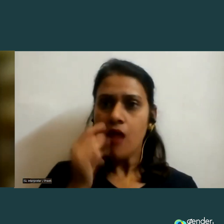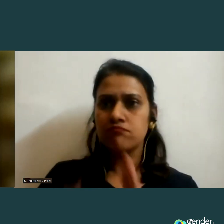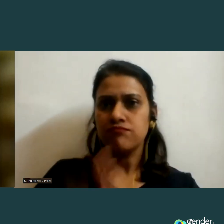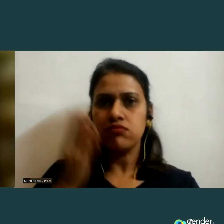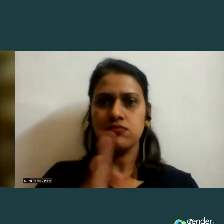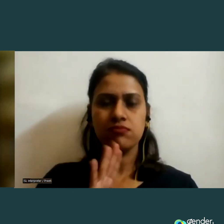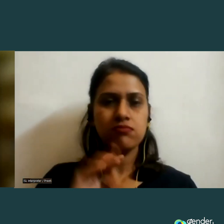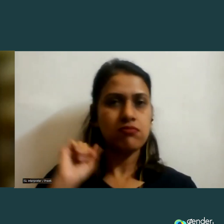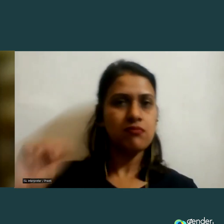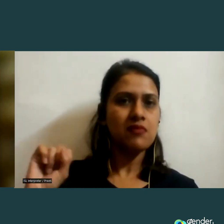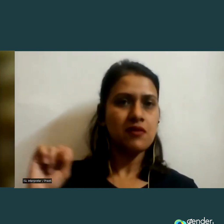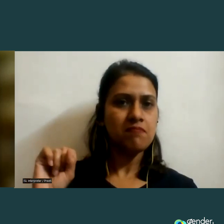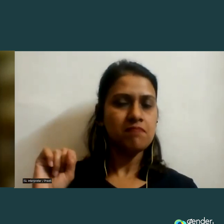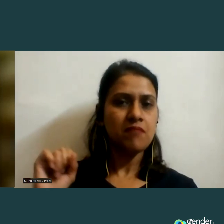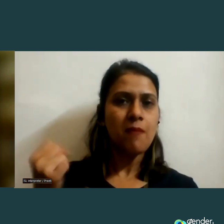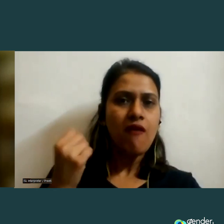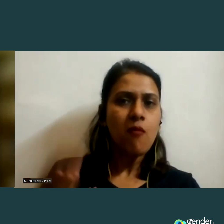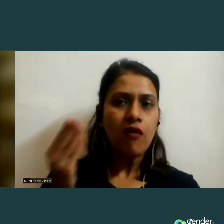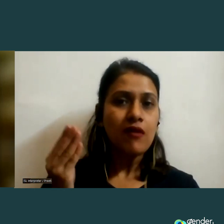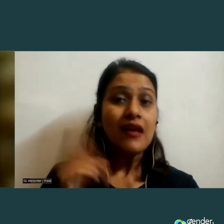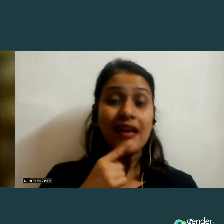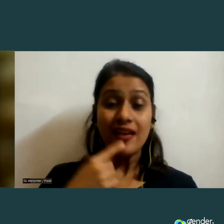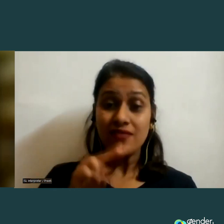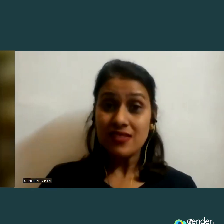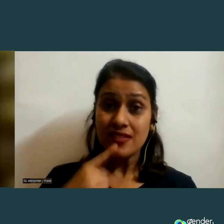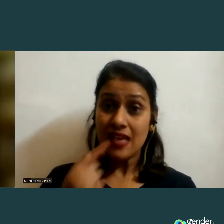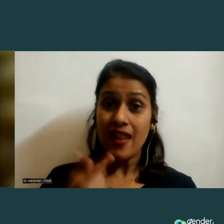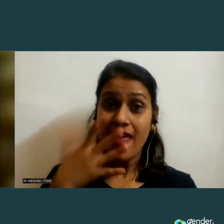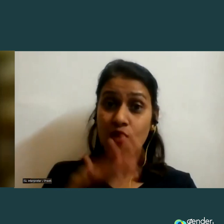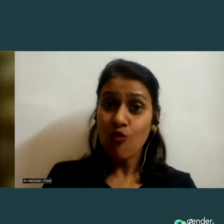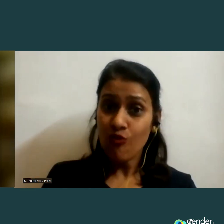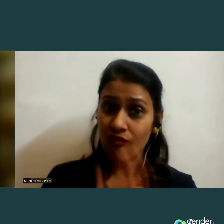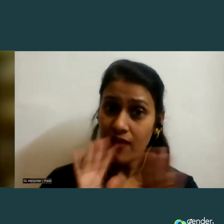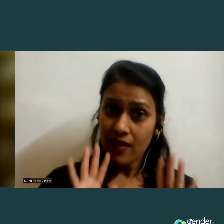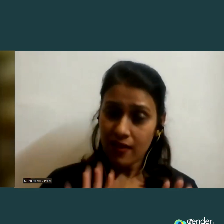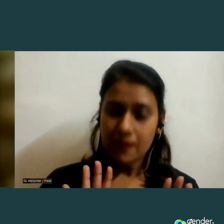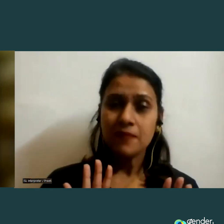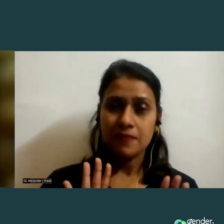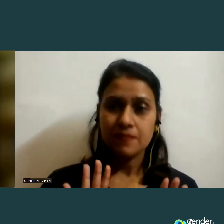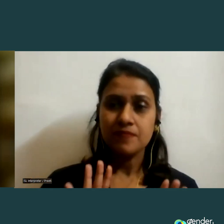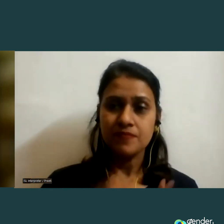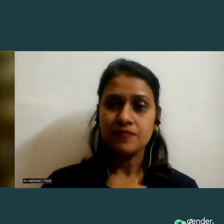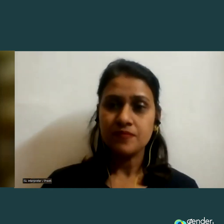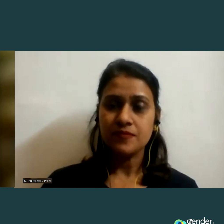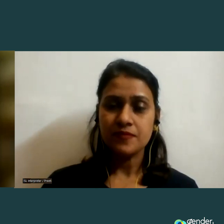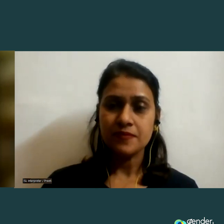navigate that as the process unfolds. So the inclusivity part, I mean, it varies depending on